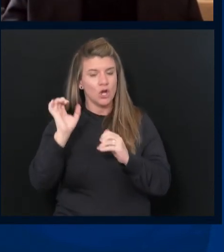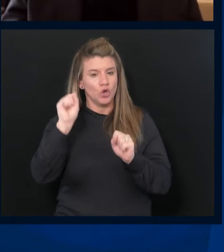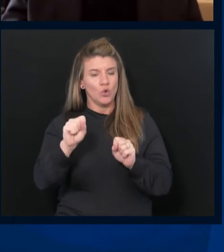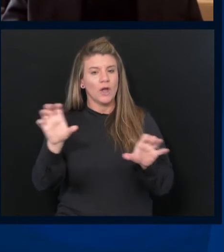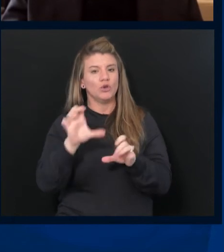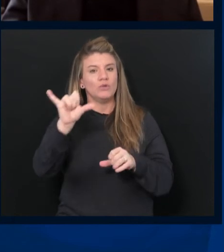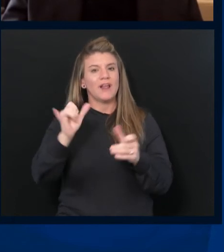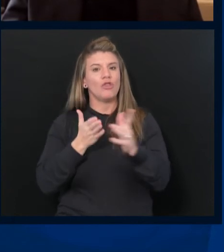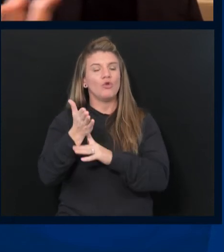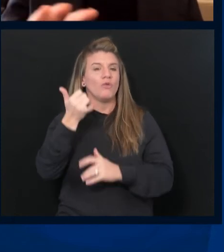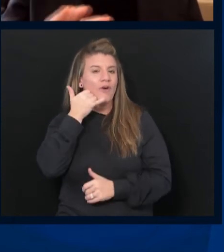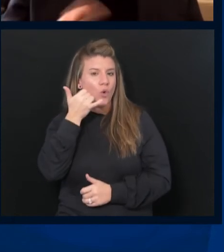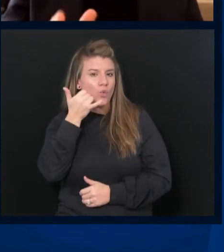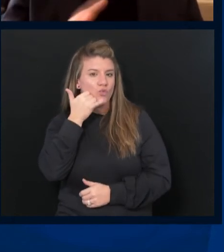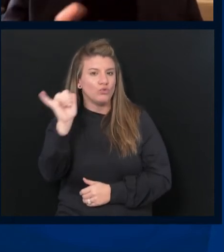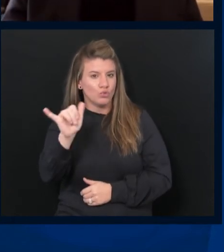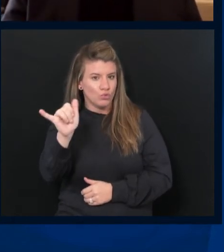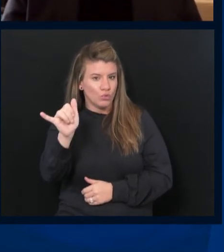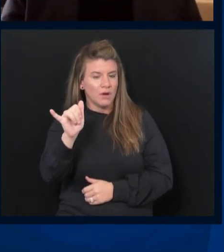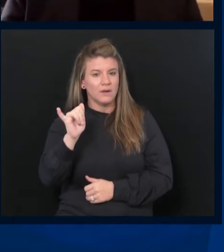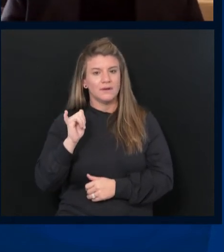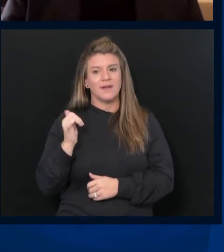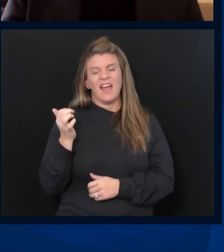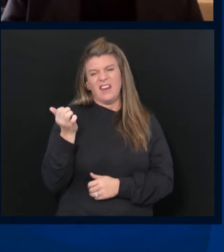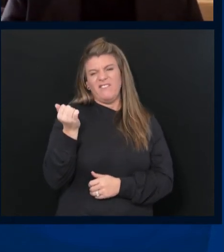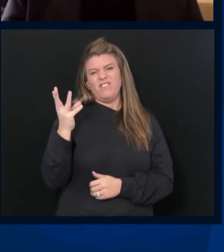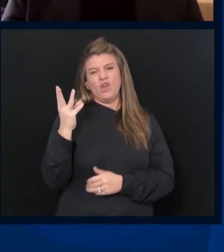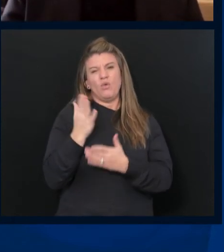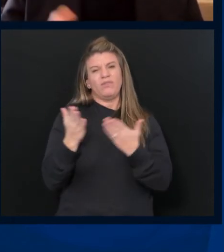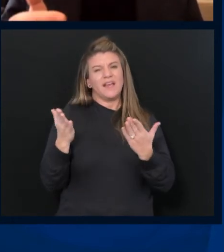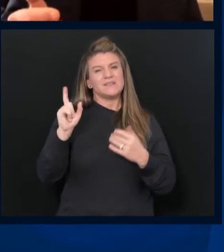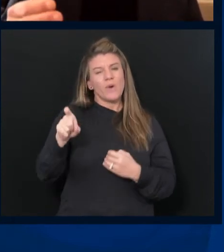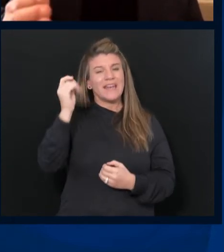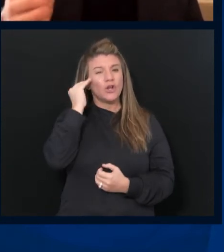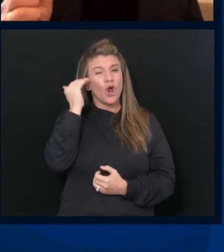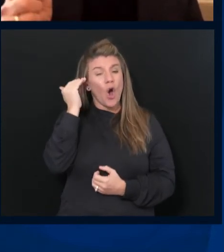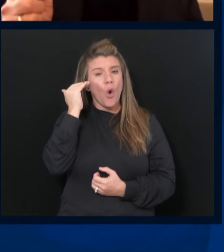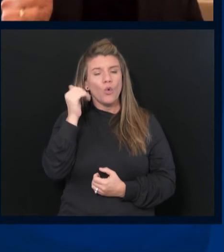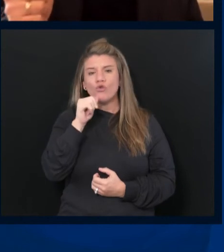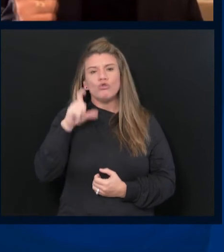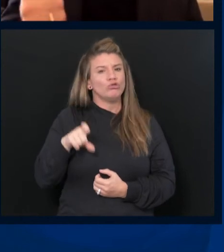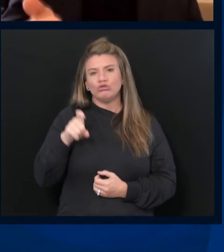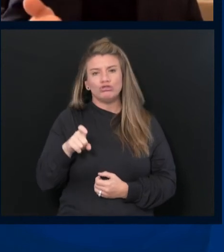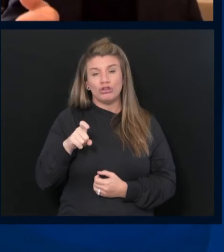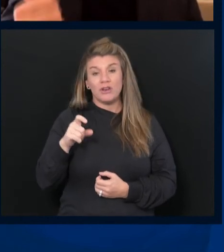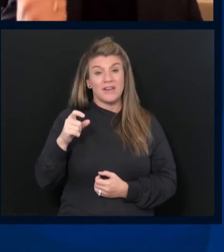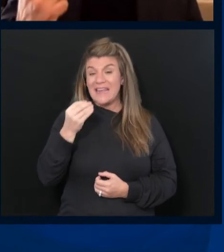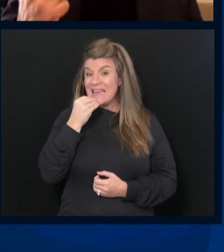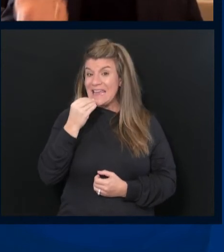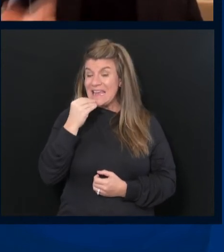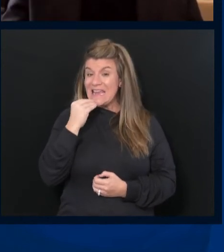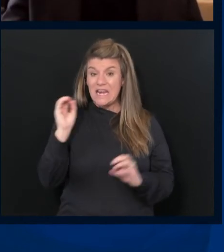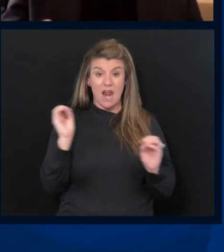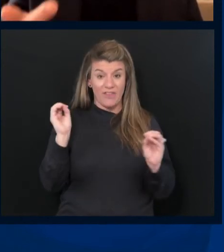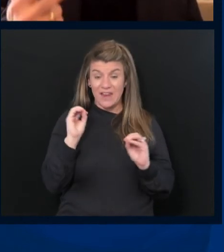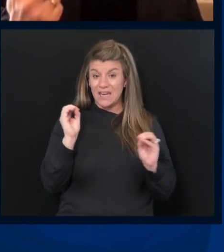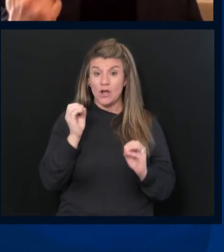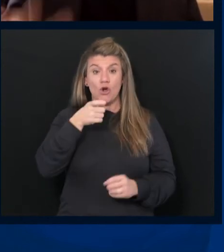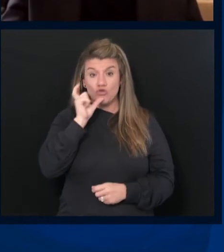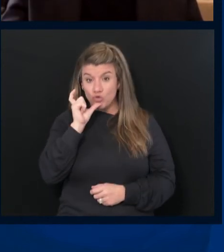the phone as well. And a couple of caveats that you'll need to know is you shouldn't have anything to eat or to